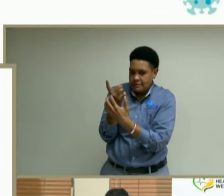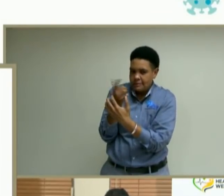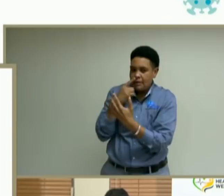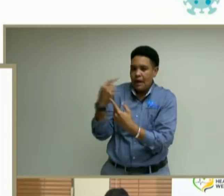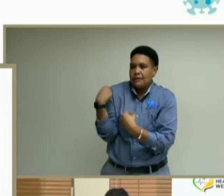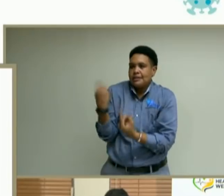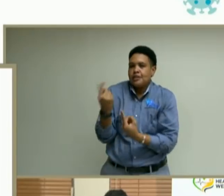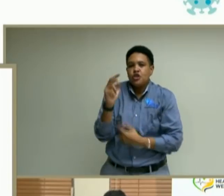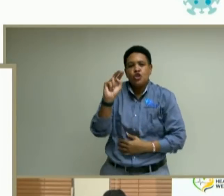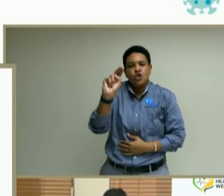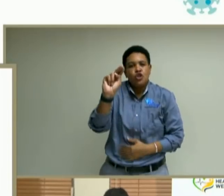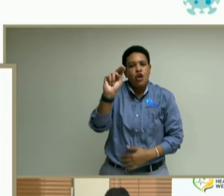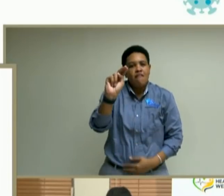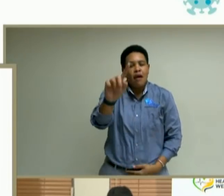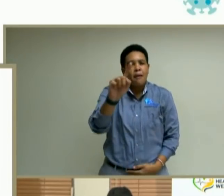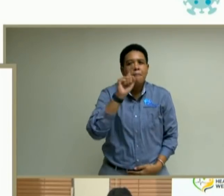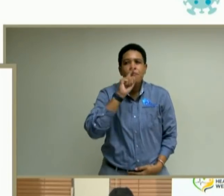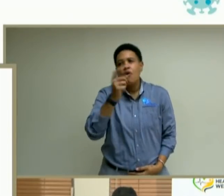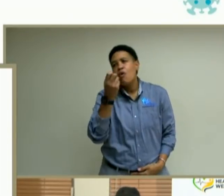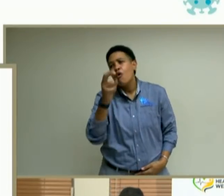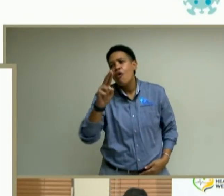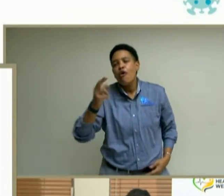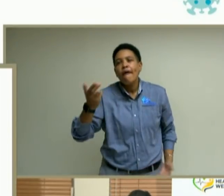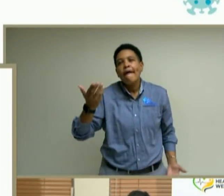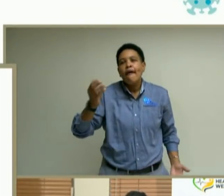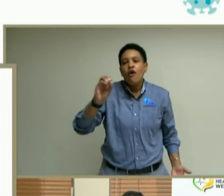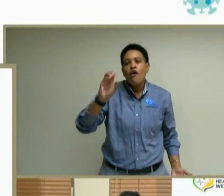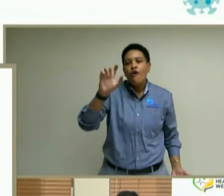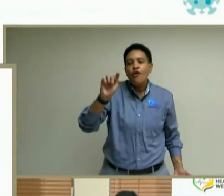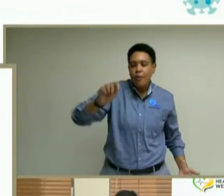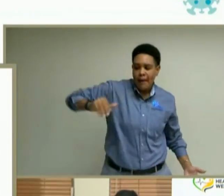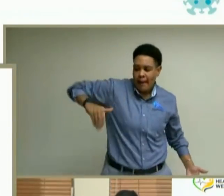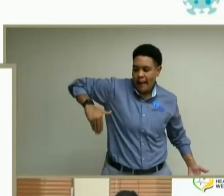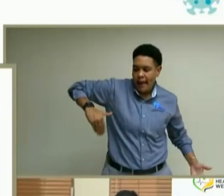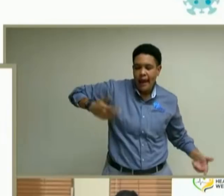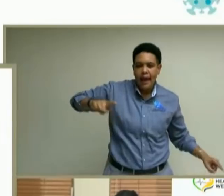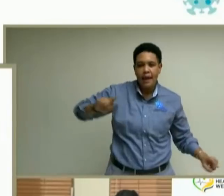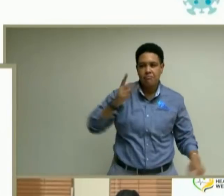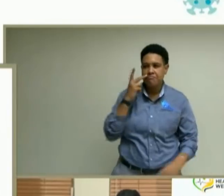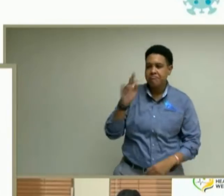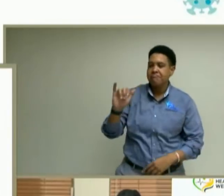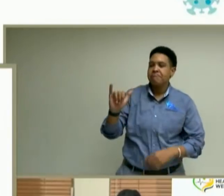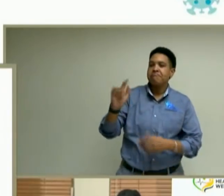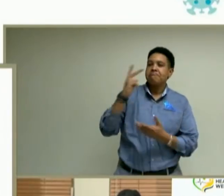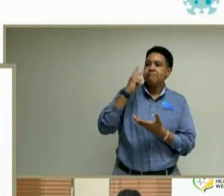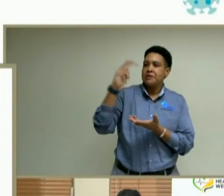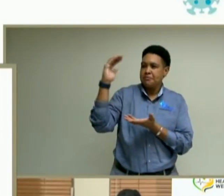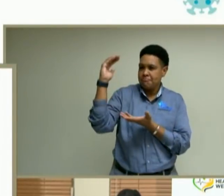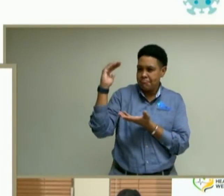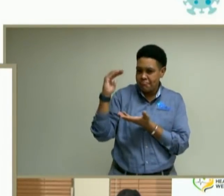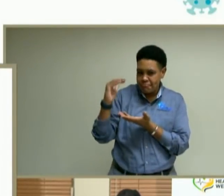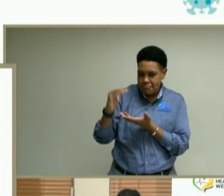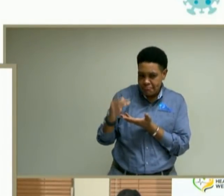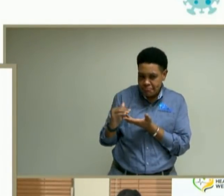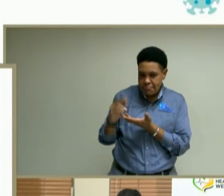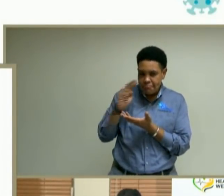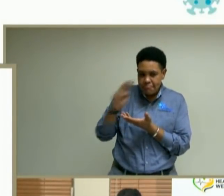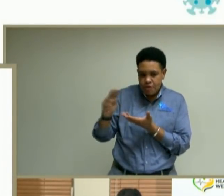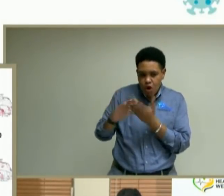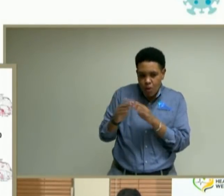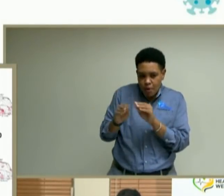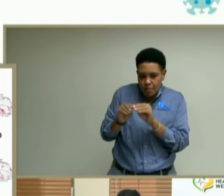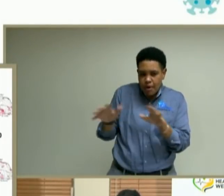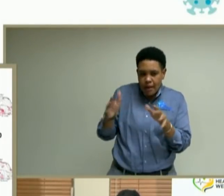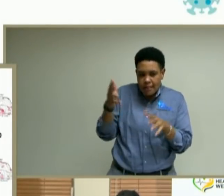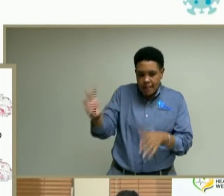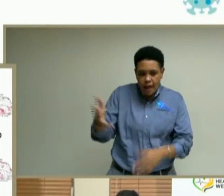since November or late October, there has been some decrease in cases in the communities.